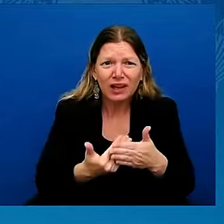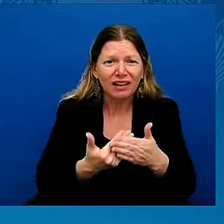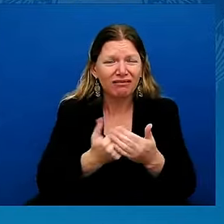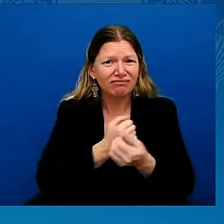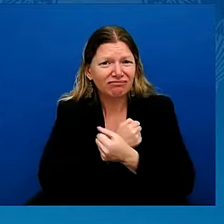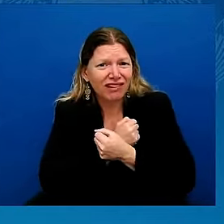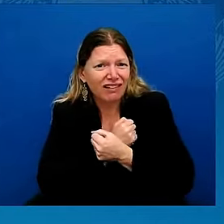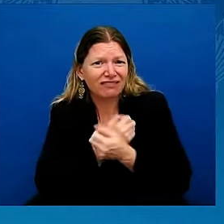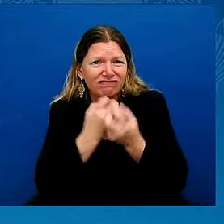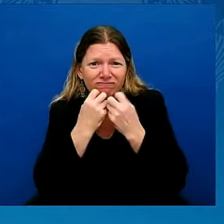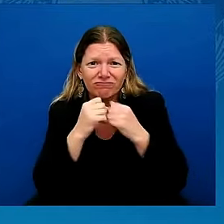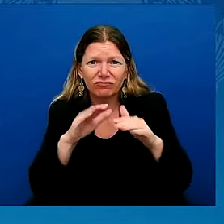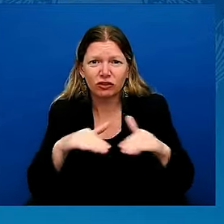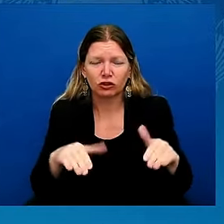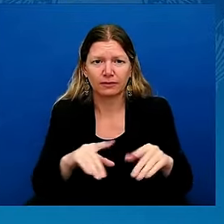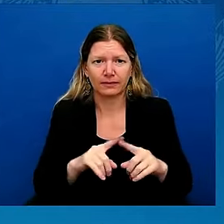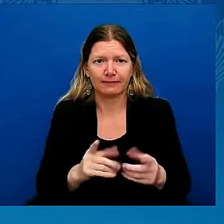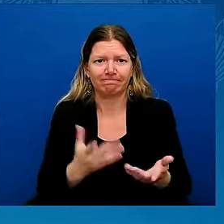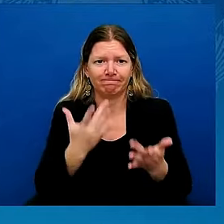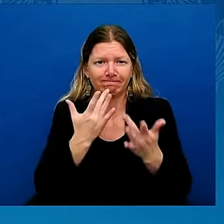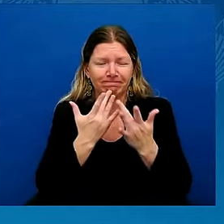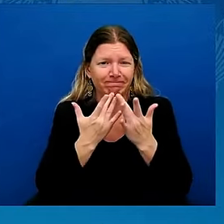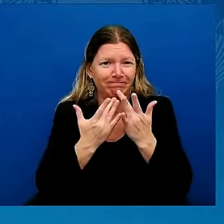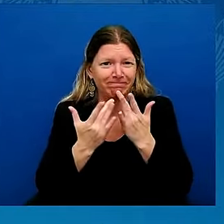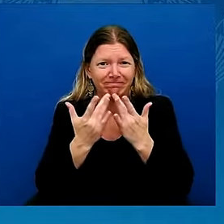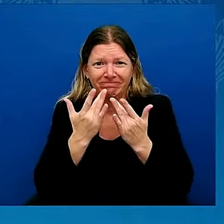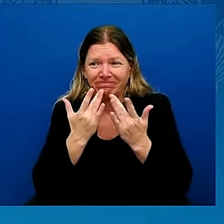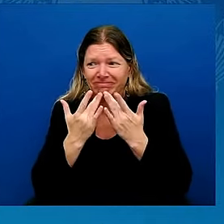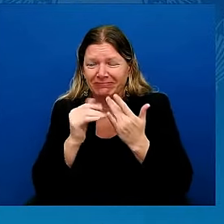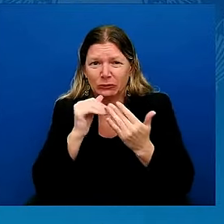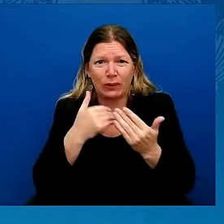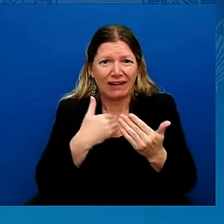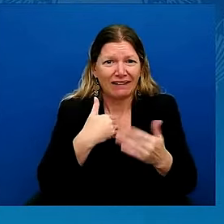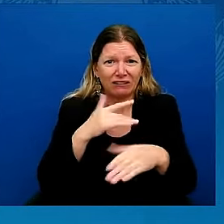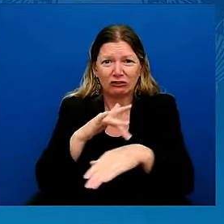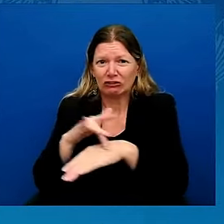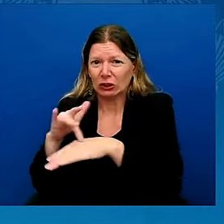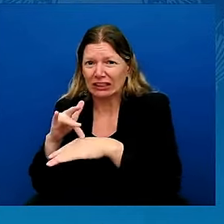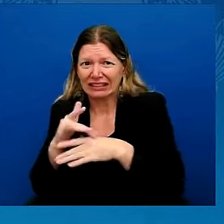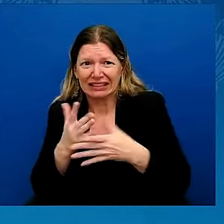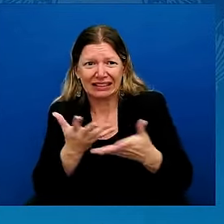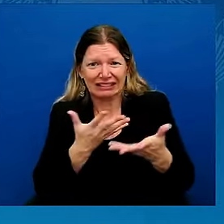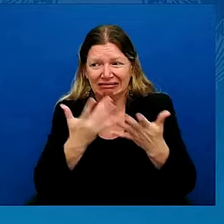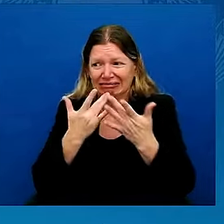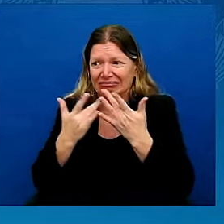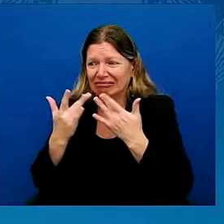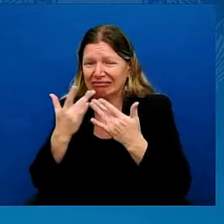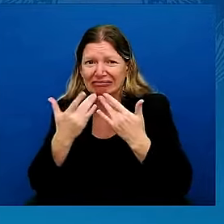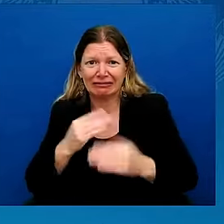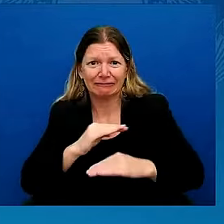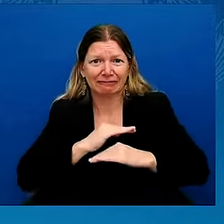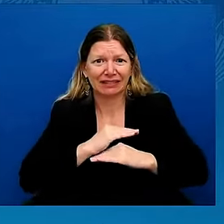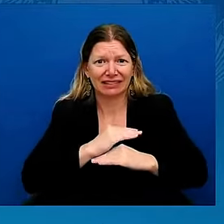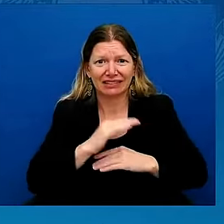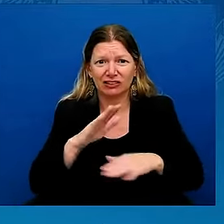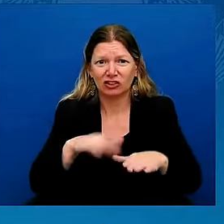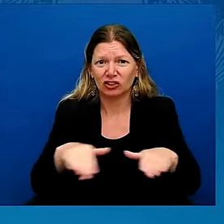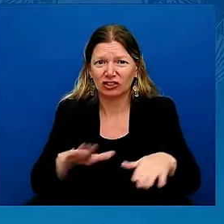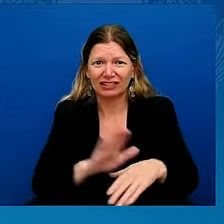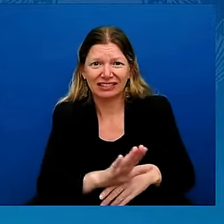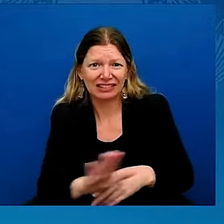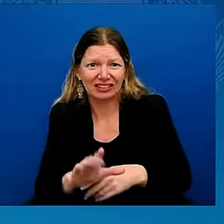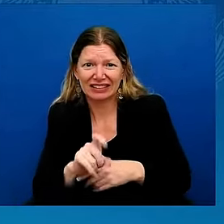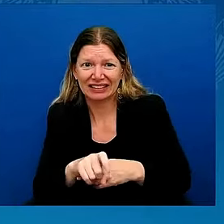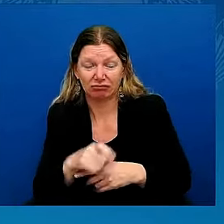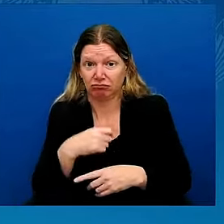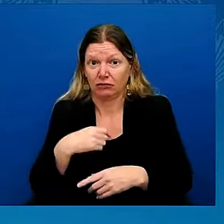the resources to do everything their child needs. I grew up understanding the children of the community